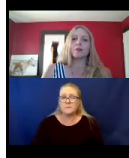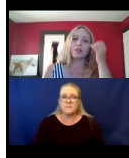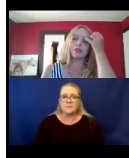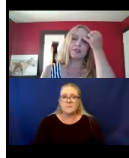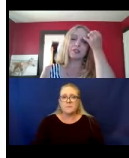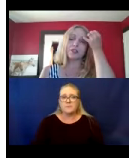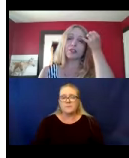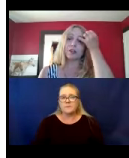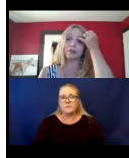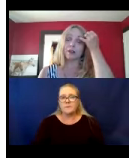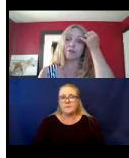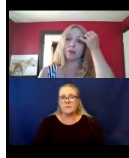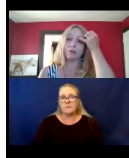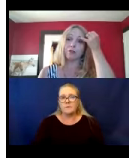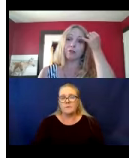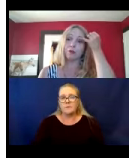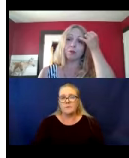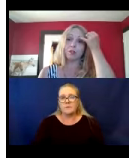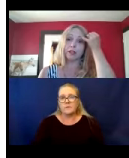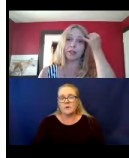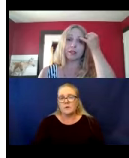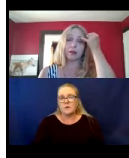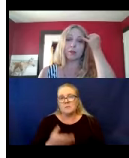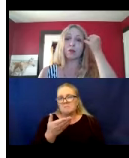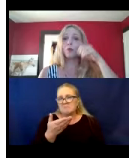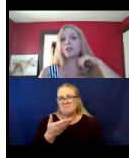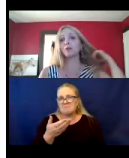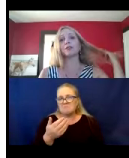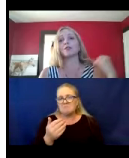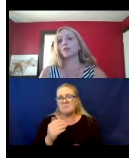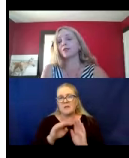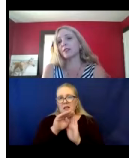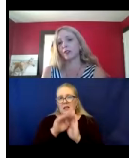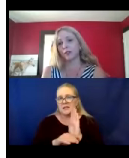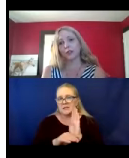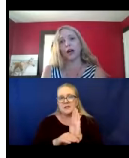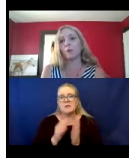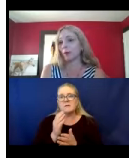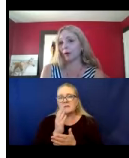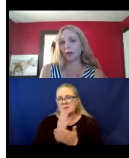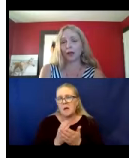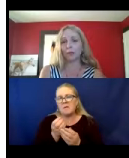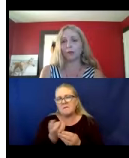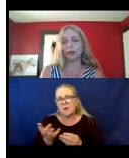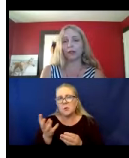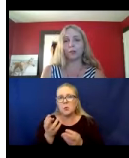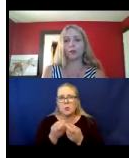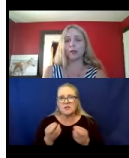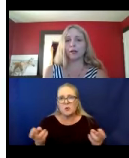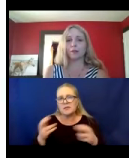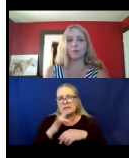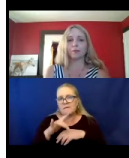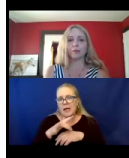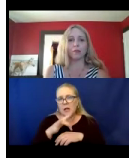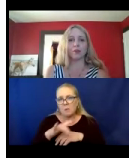So as I mentioned, this is just a very few select local resources and services. There's a lot more